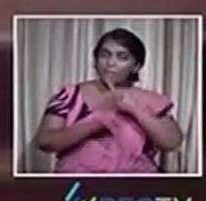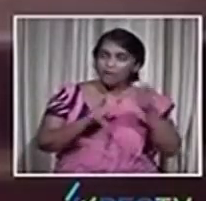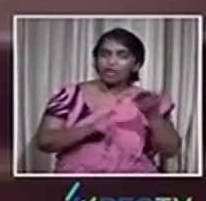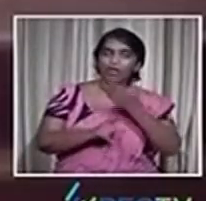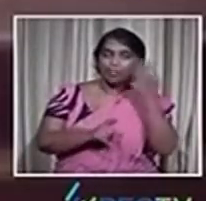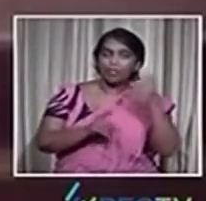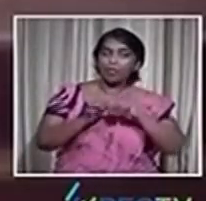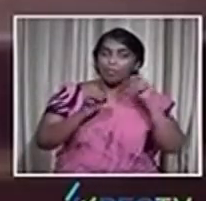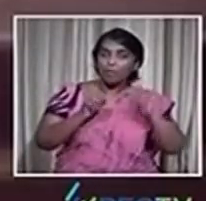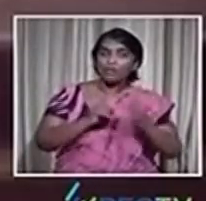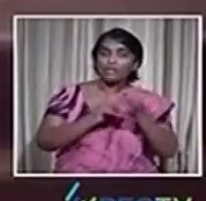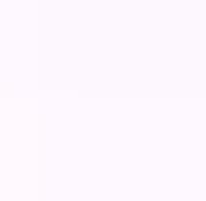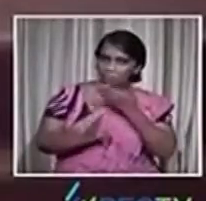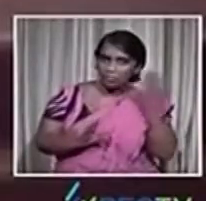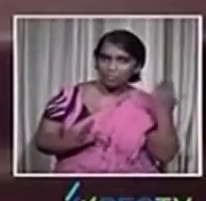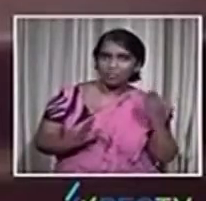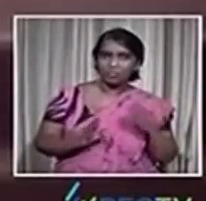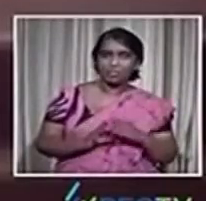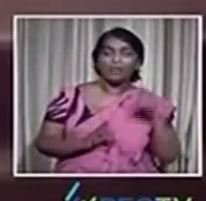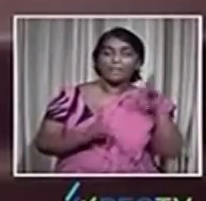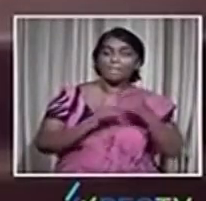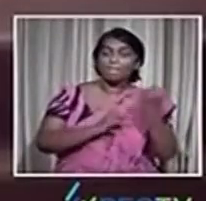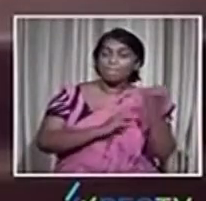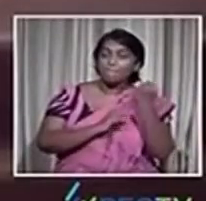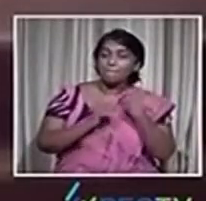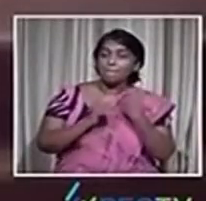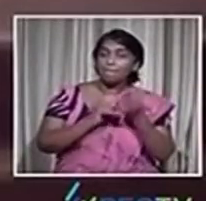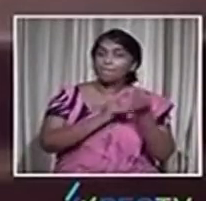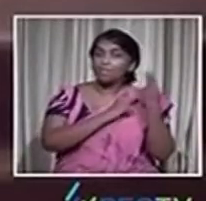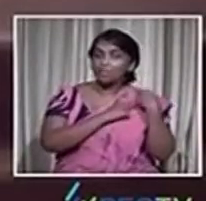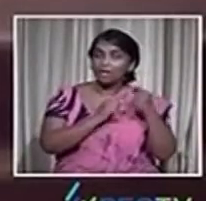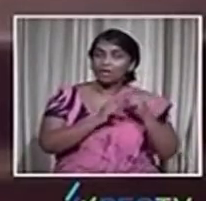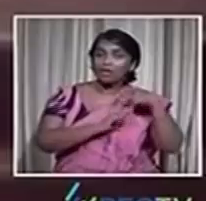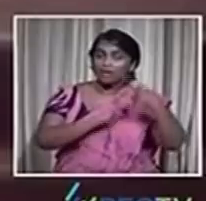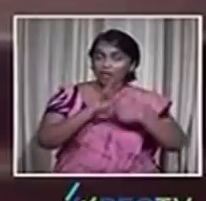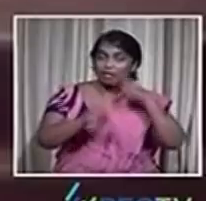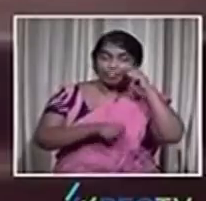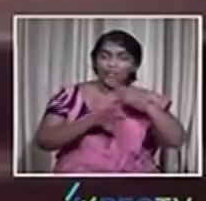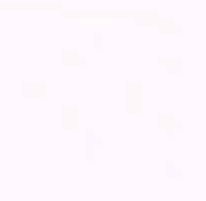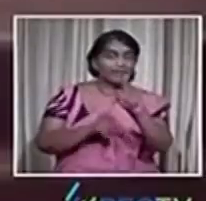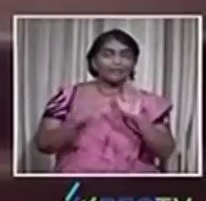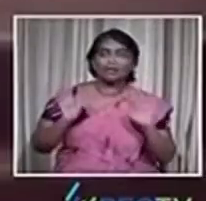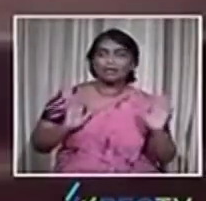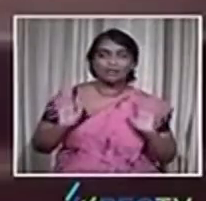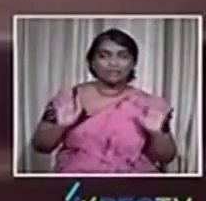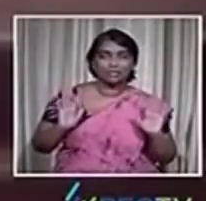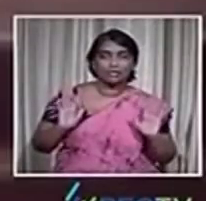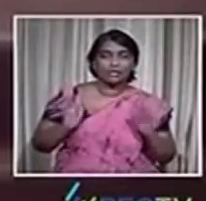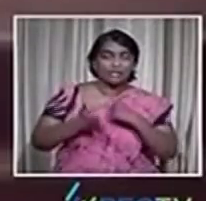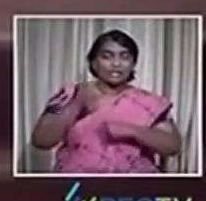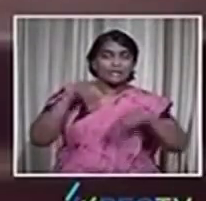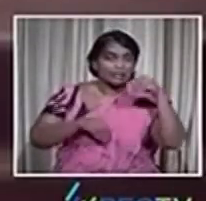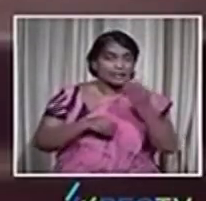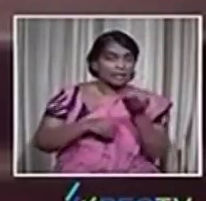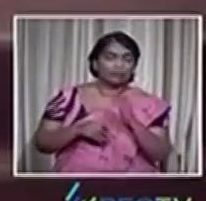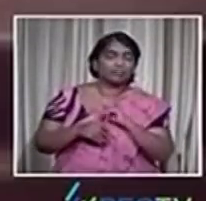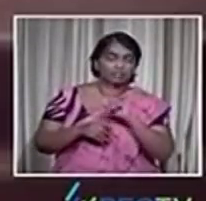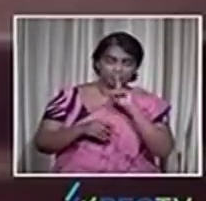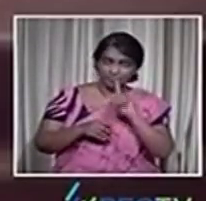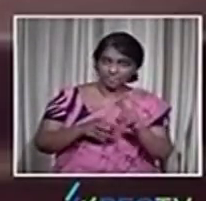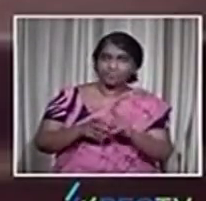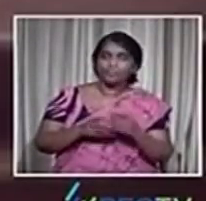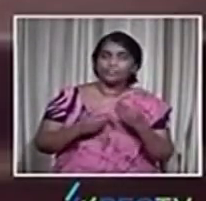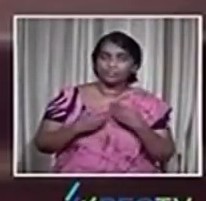Gotabaya Rajapaksa has a semblance of self-respect, he should resign. The President and Prime Minister are in limbo. The cabinet is in a mess. The state